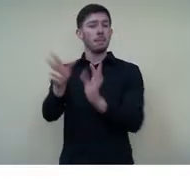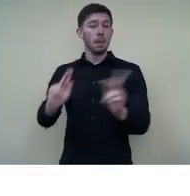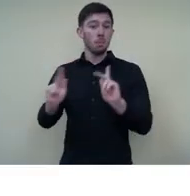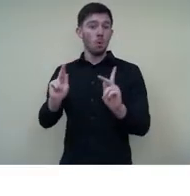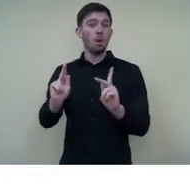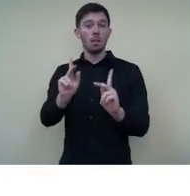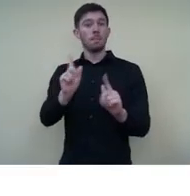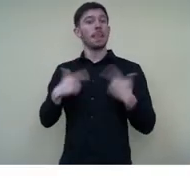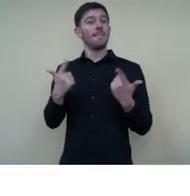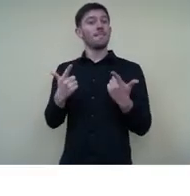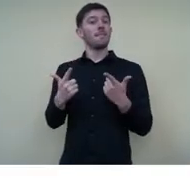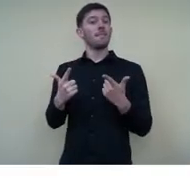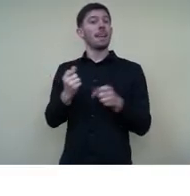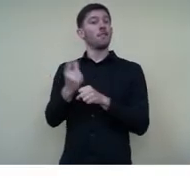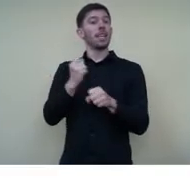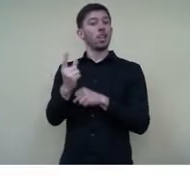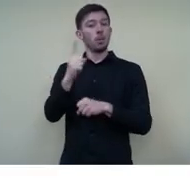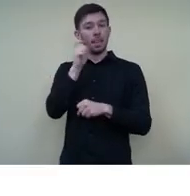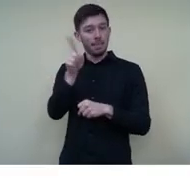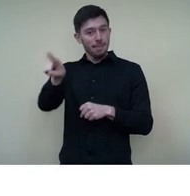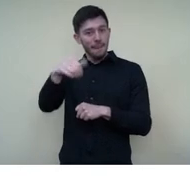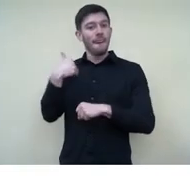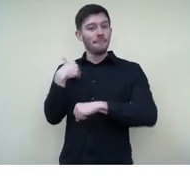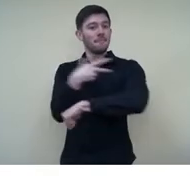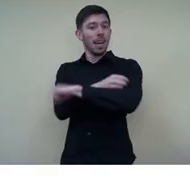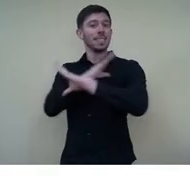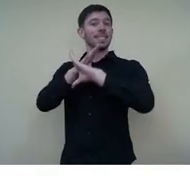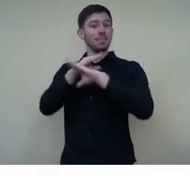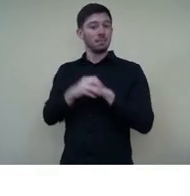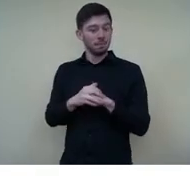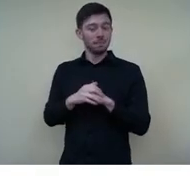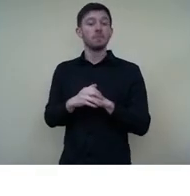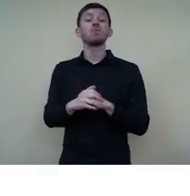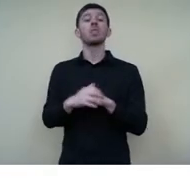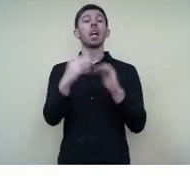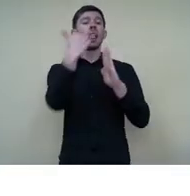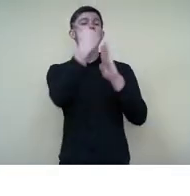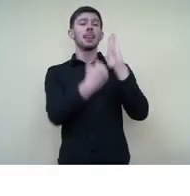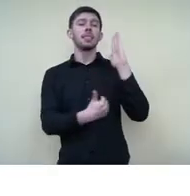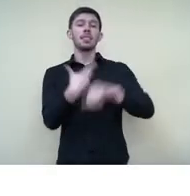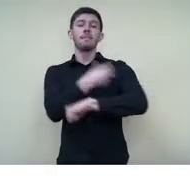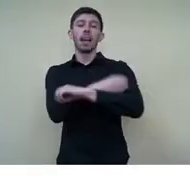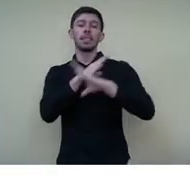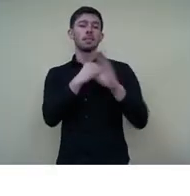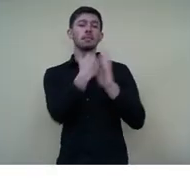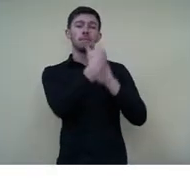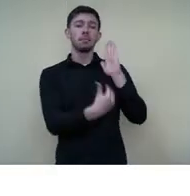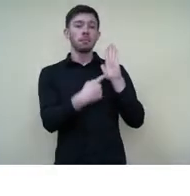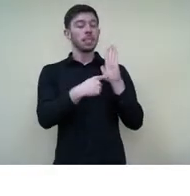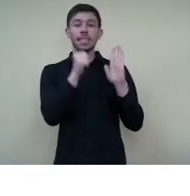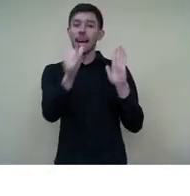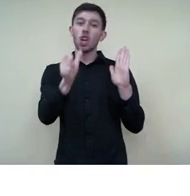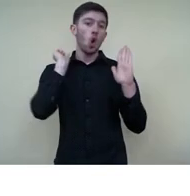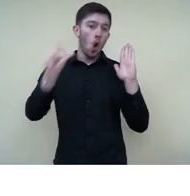because of vaccination. This is from the CDC, and this is just a list of vaccines that you would get. Now, this is not an exhaustive